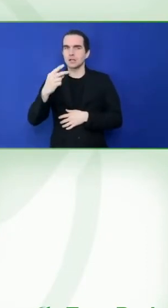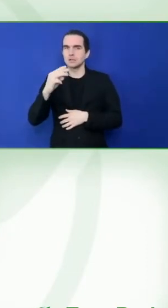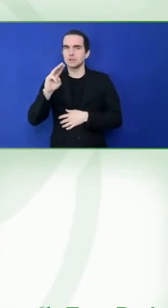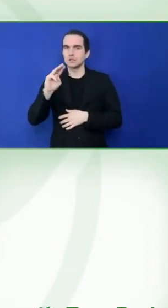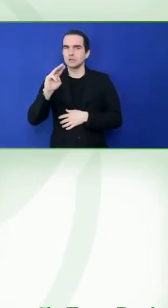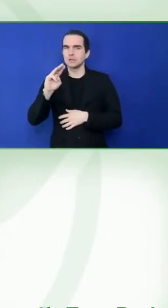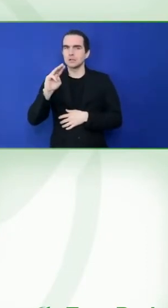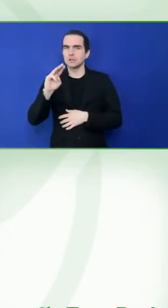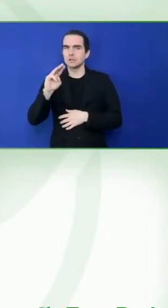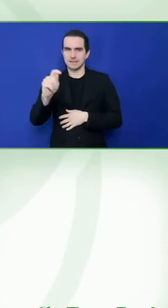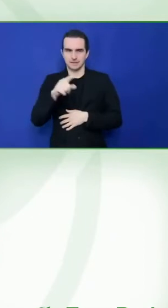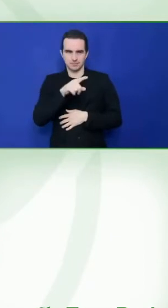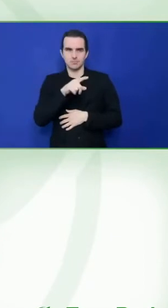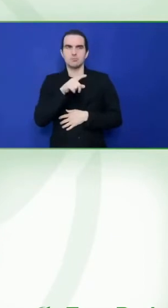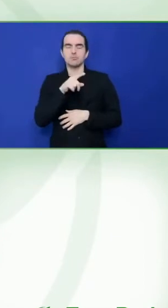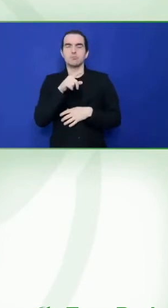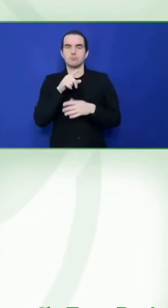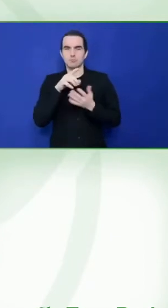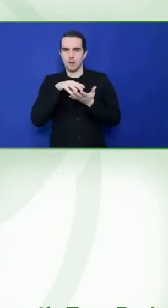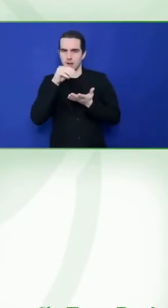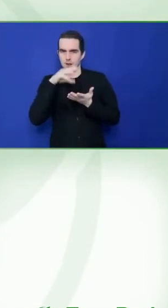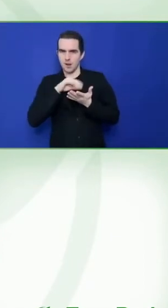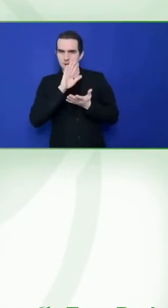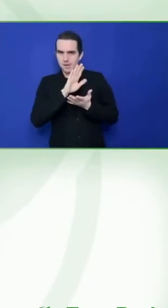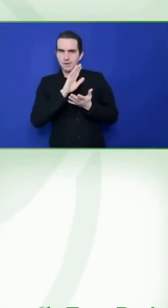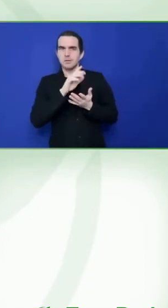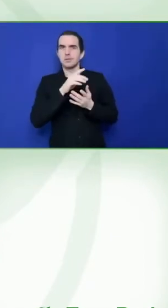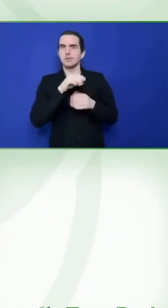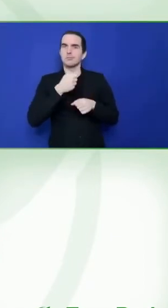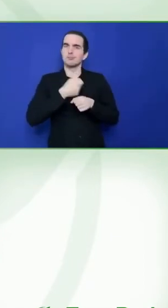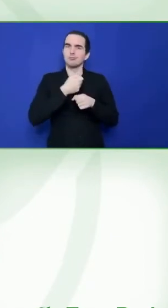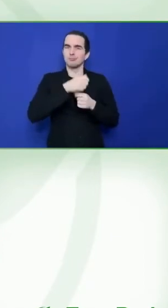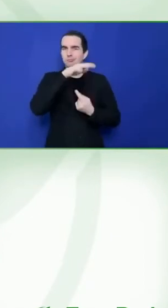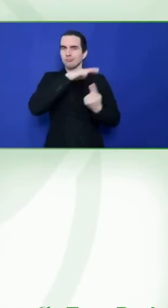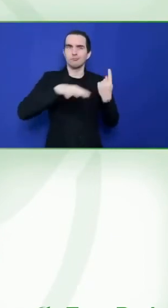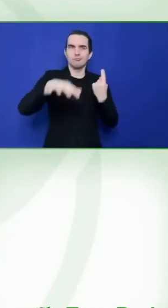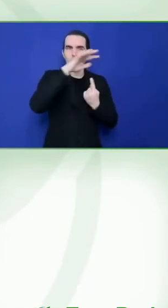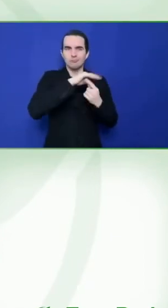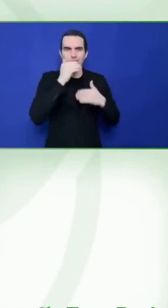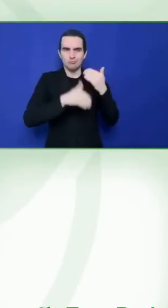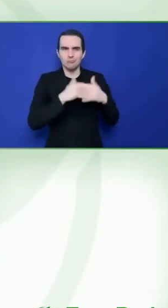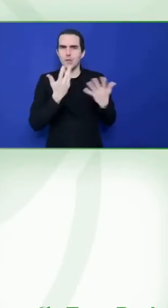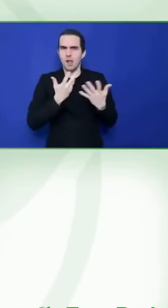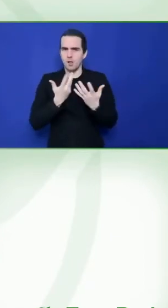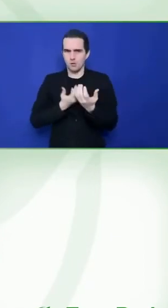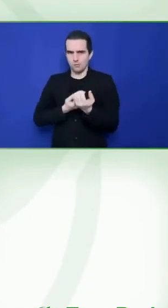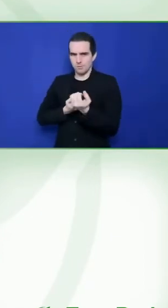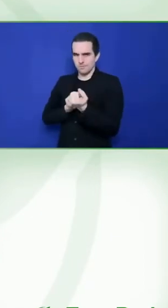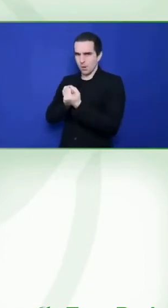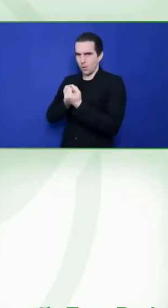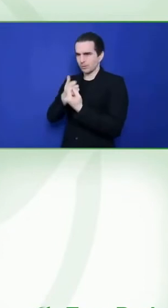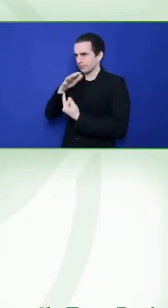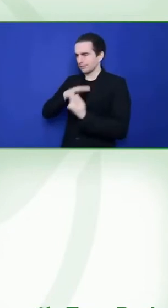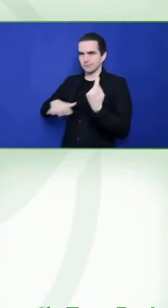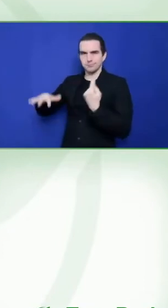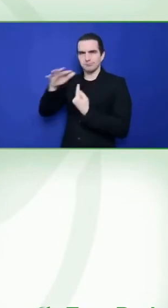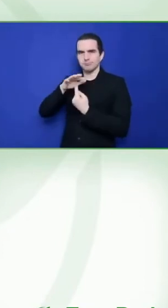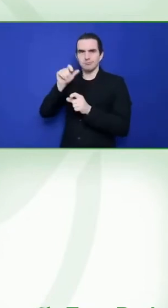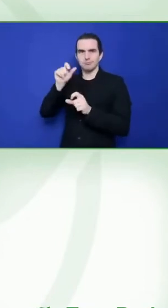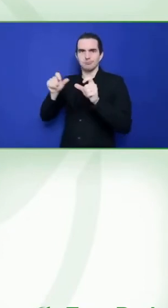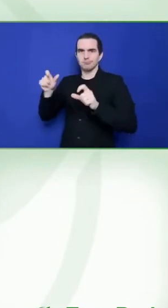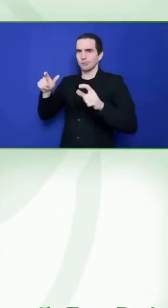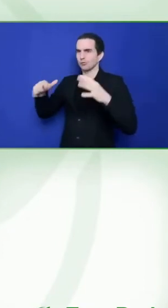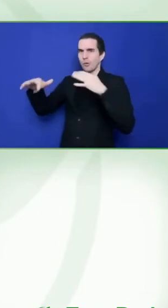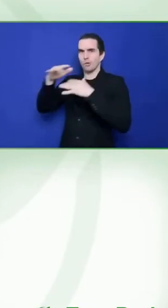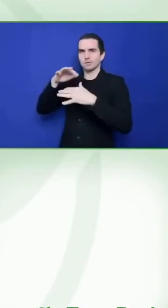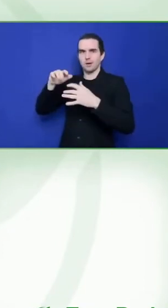you now, Christopher, to give us your unique perspective from large corporations, how you collaborate with impact entrepreneurship and what startups